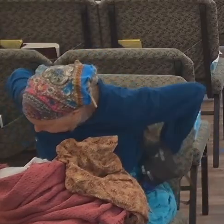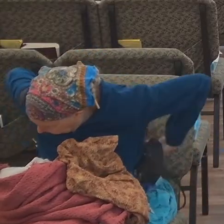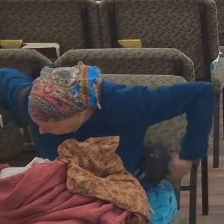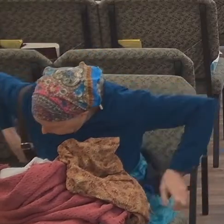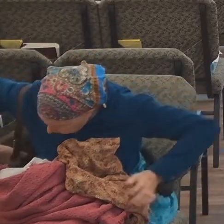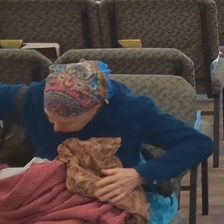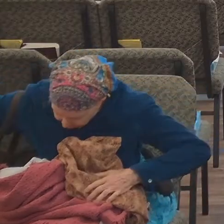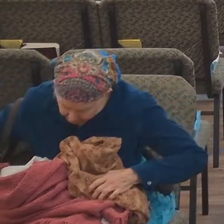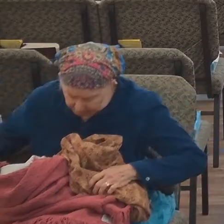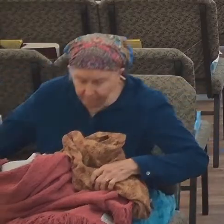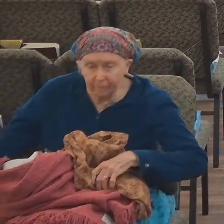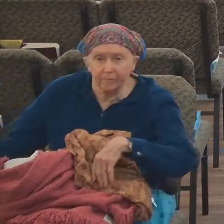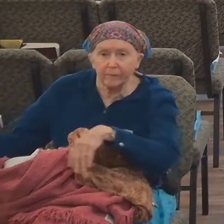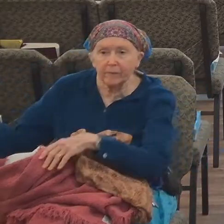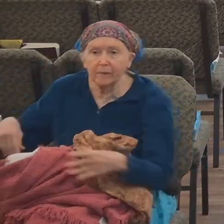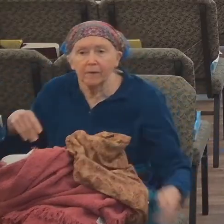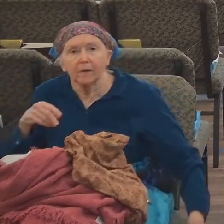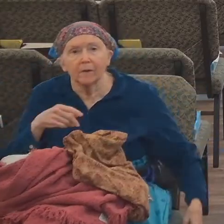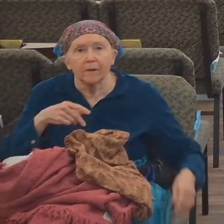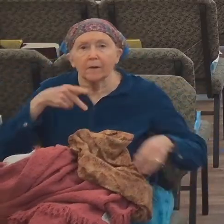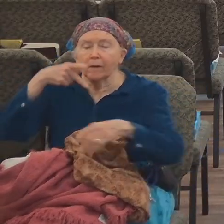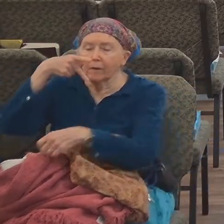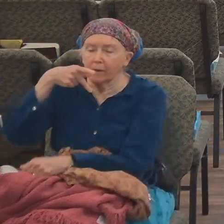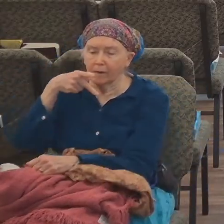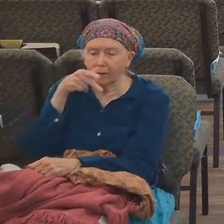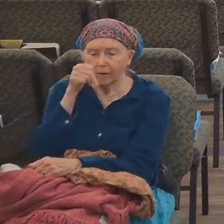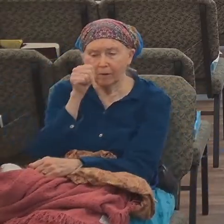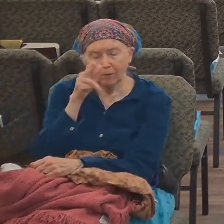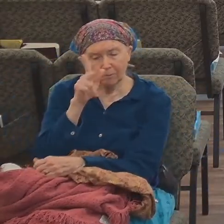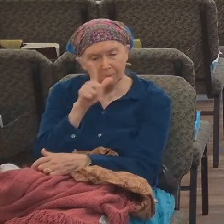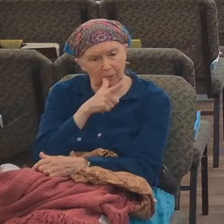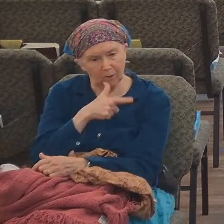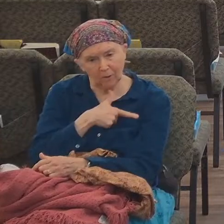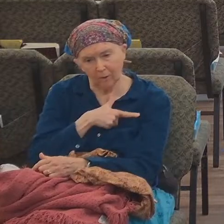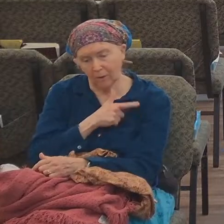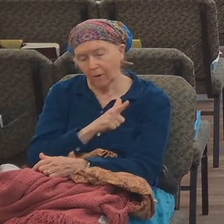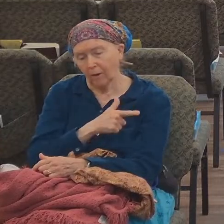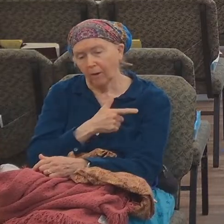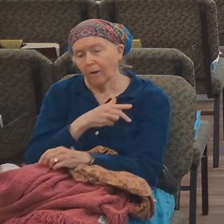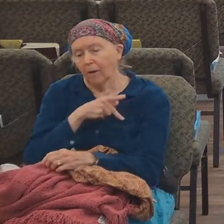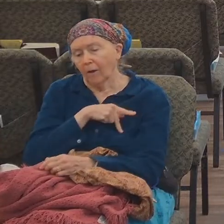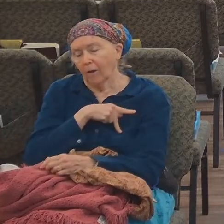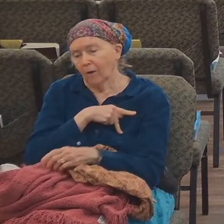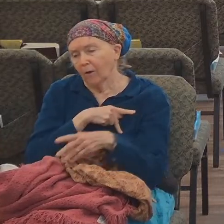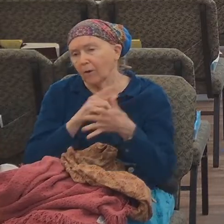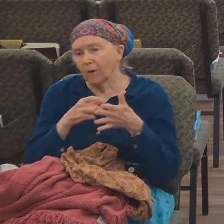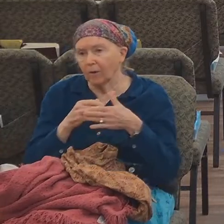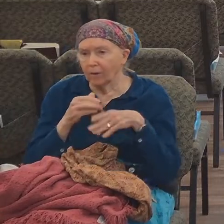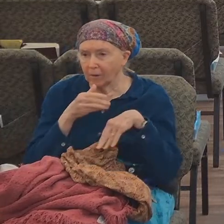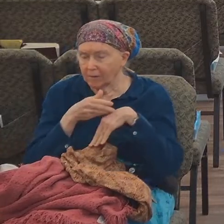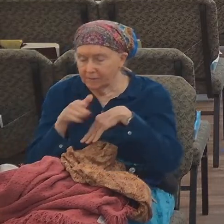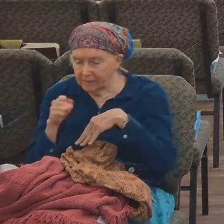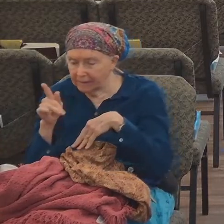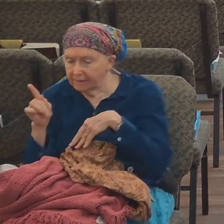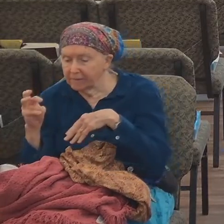on. Timothy comes back with this great report, and then Paul writes this letter. Why might they need to hear from